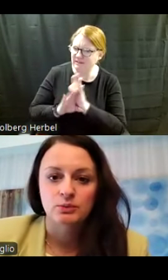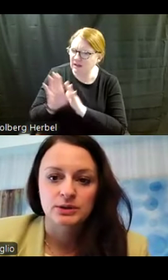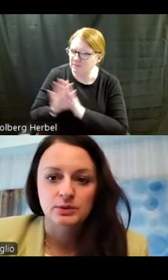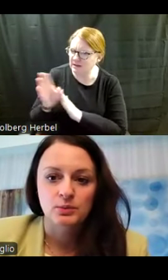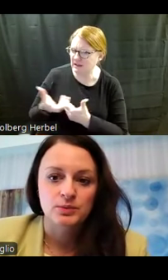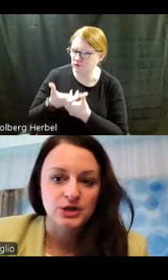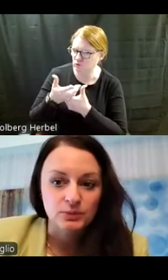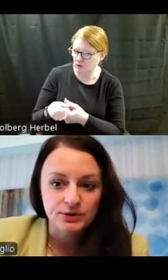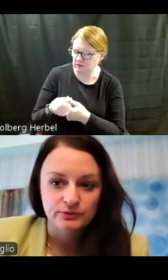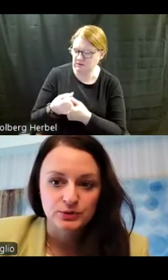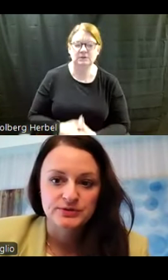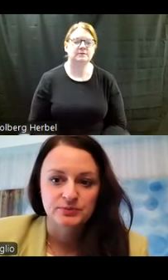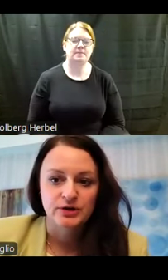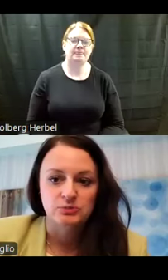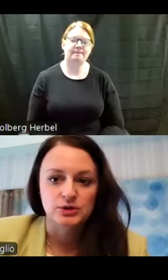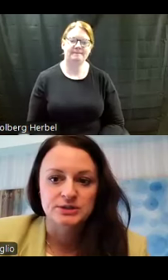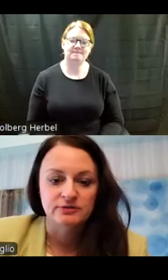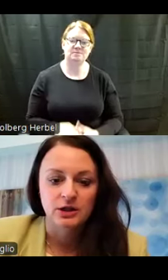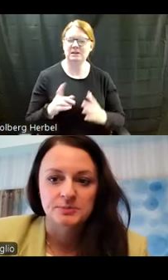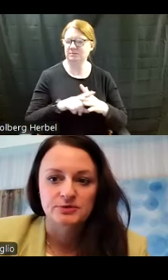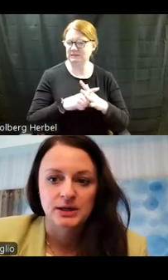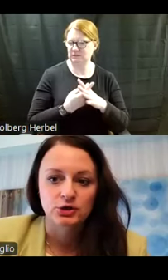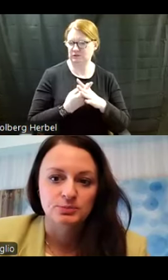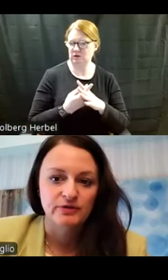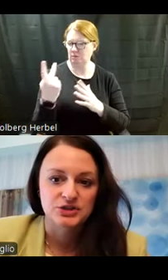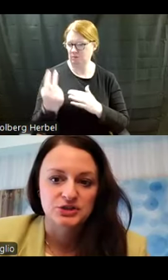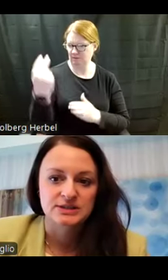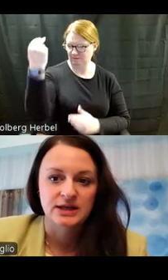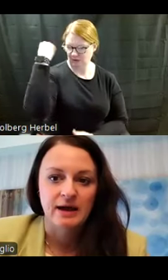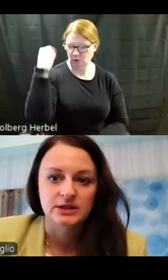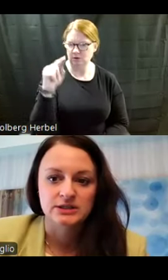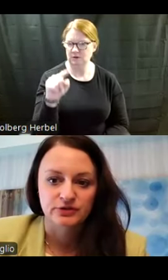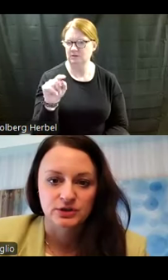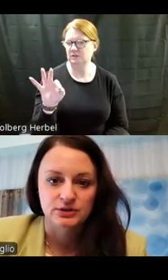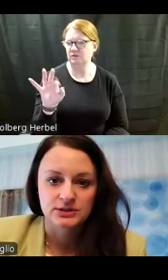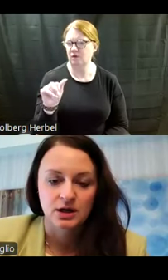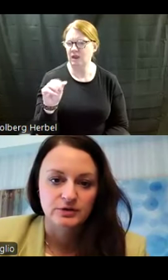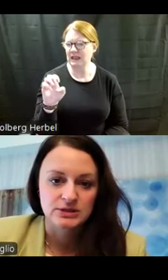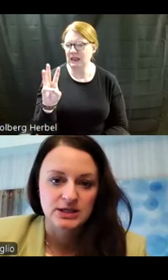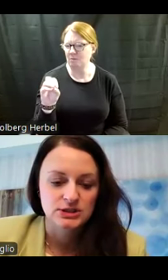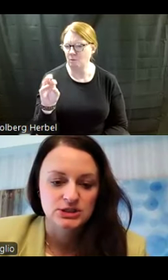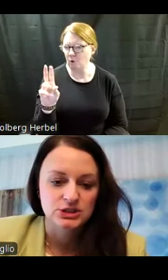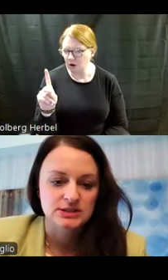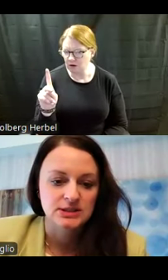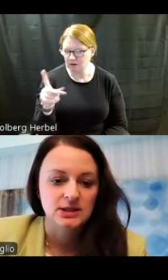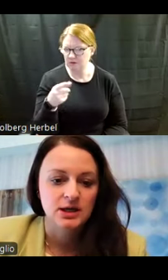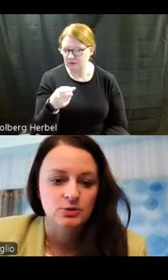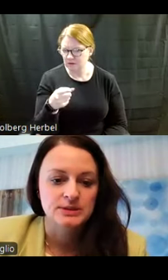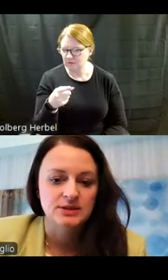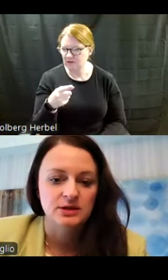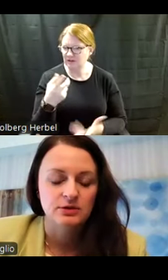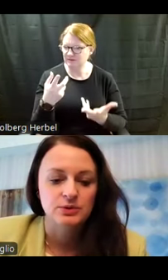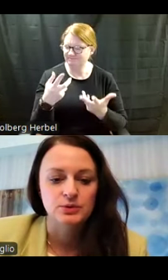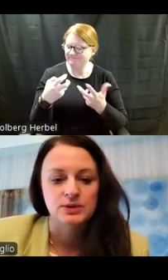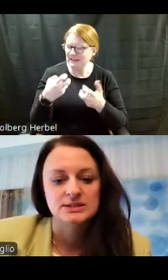So I will start with a review of some frameworks developed for medical professionals in having difficult conversations, just to kind of help